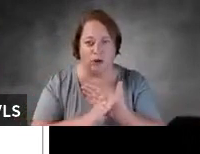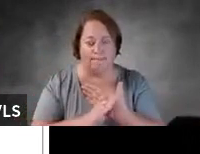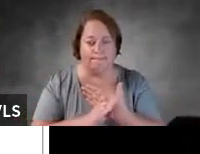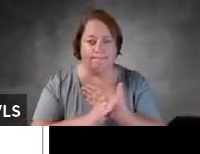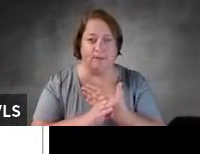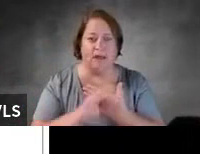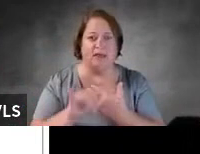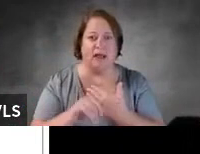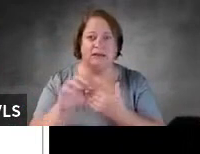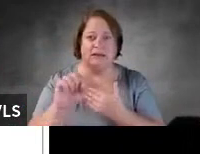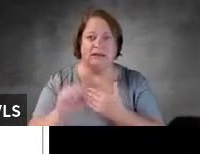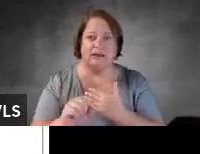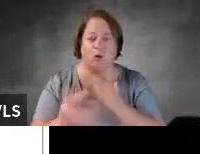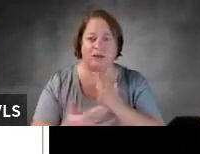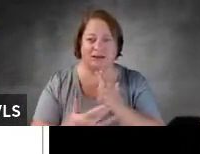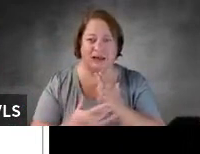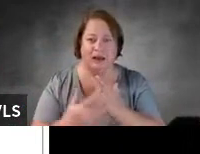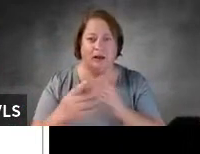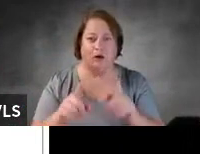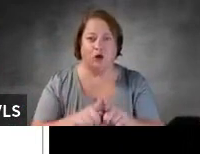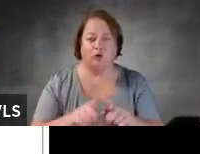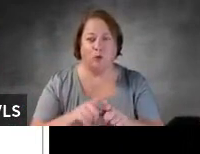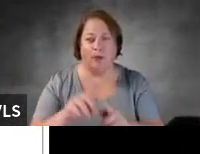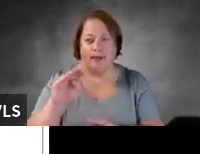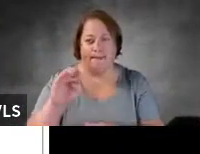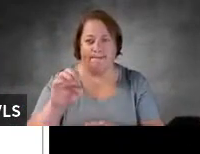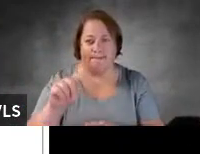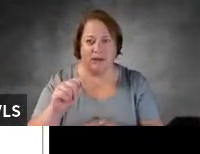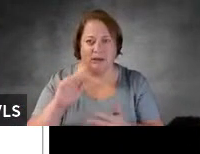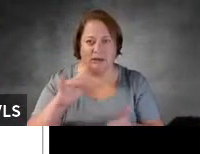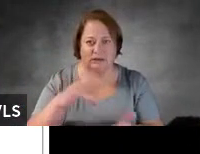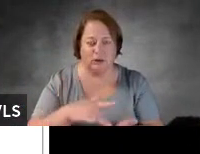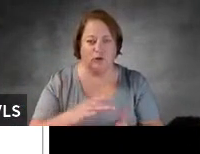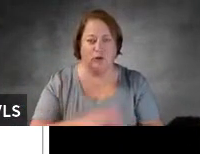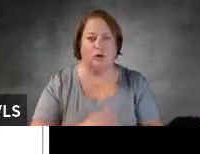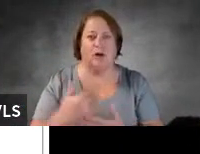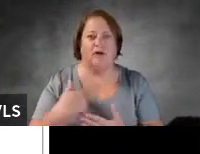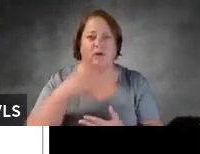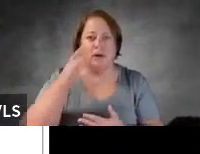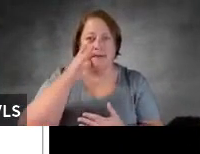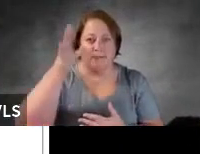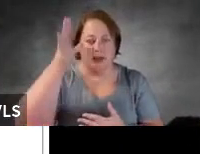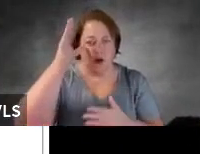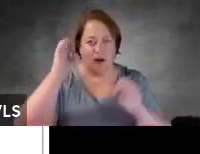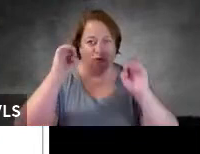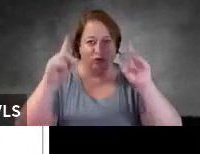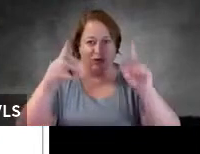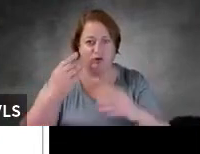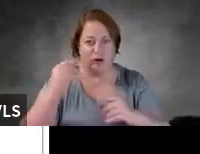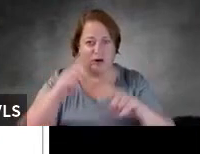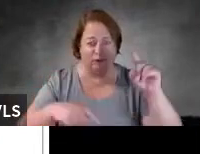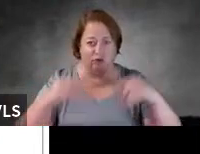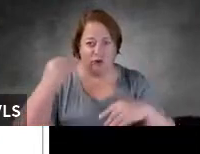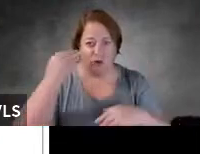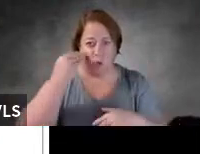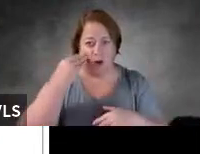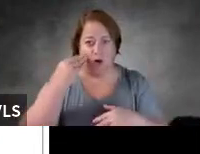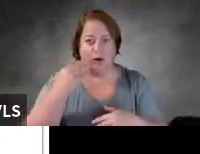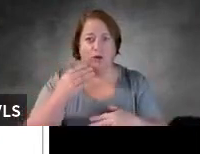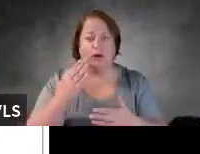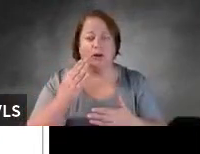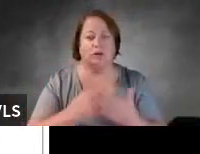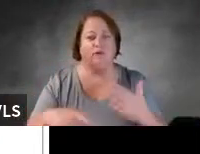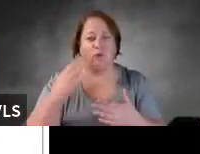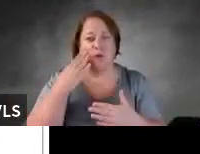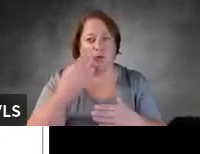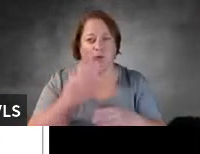located at South Tech and also at the Met Center. We have parent education and diversity awareness, or for some of you might know